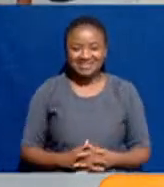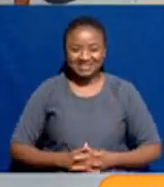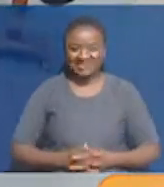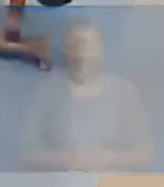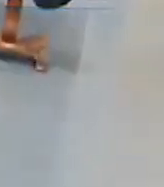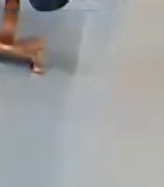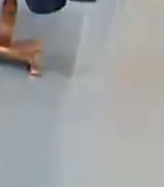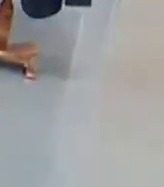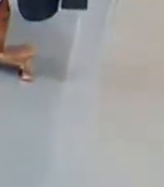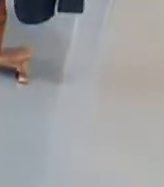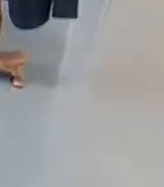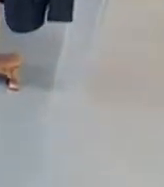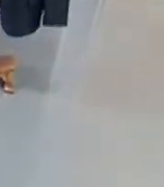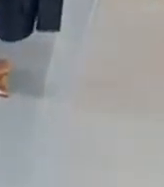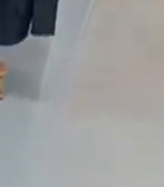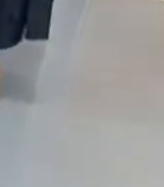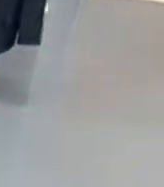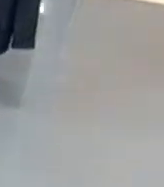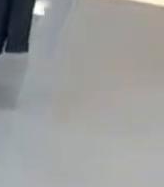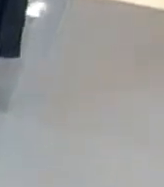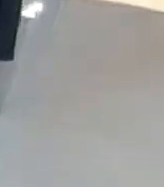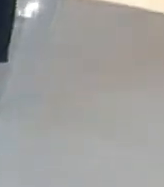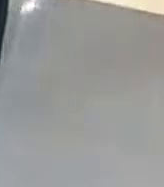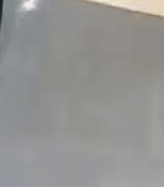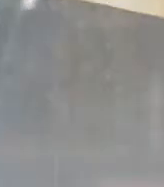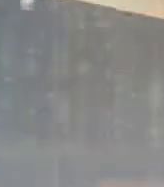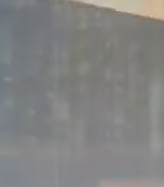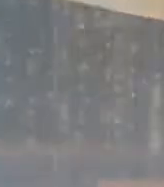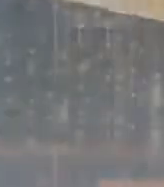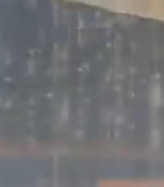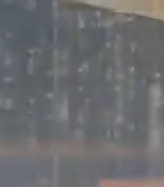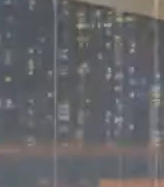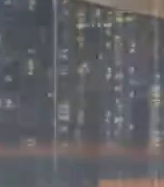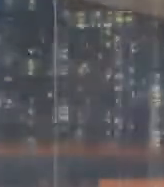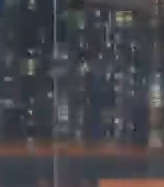happy.